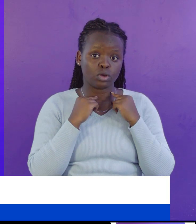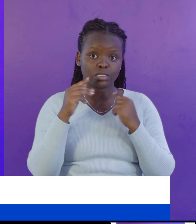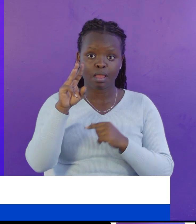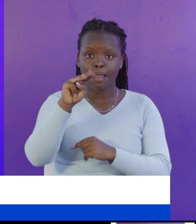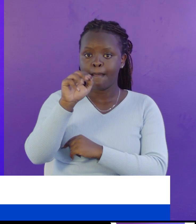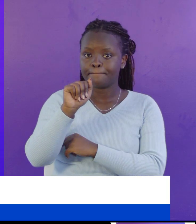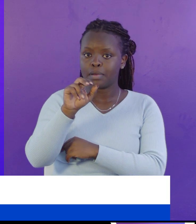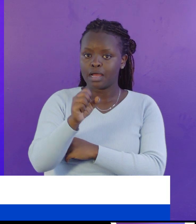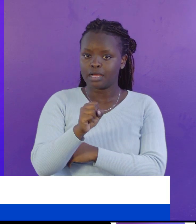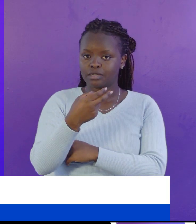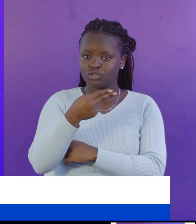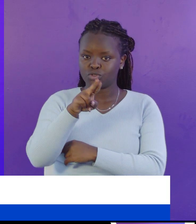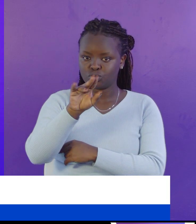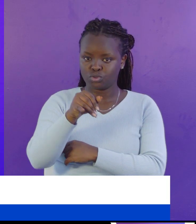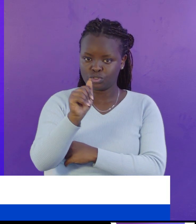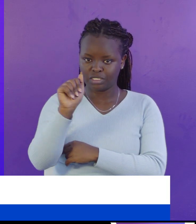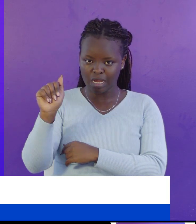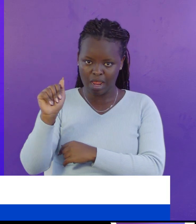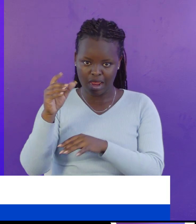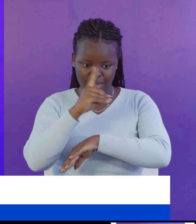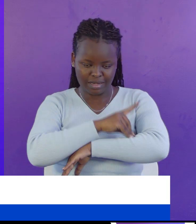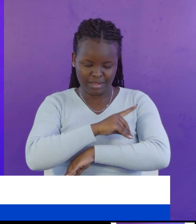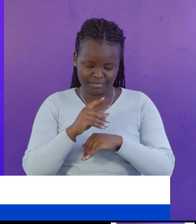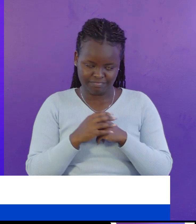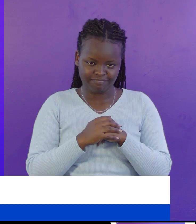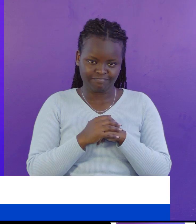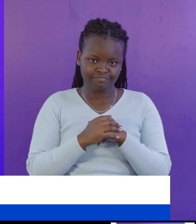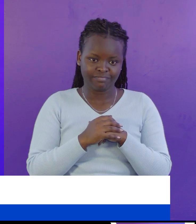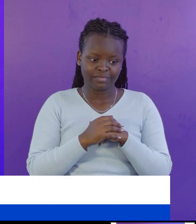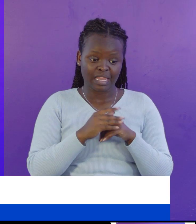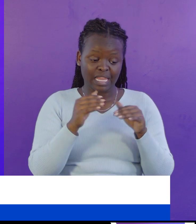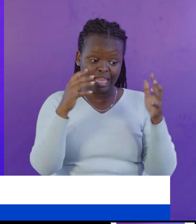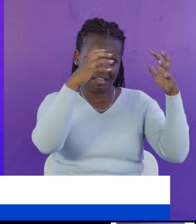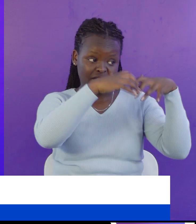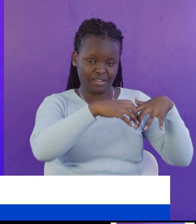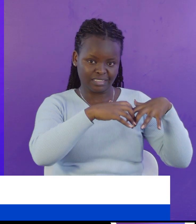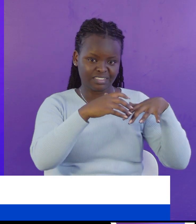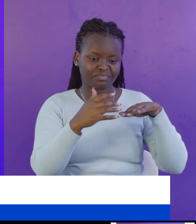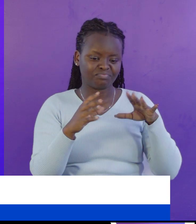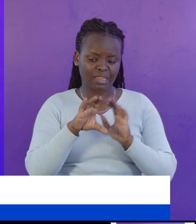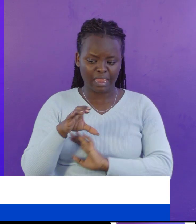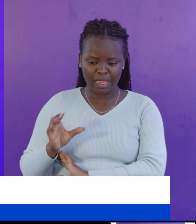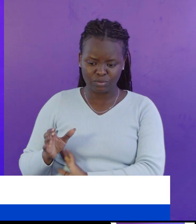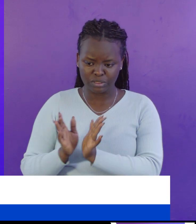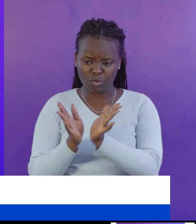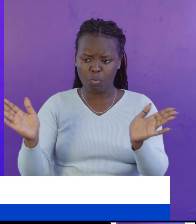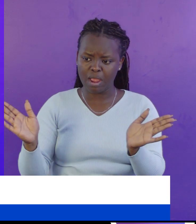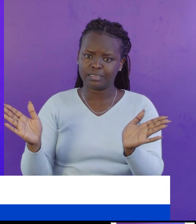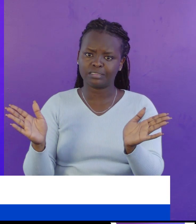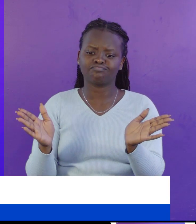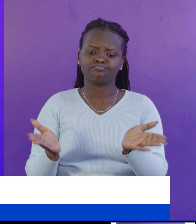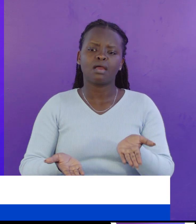on October 20th. The national event is serving as a catalyst for a county-wide revamp, which